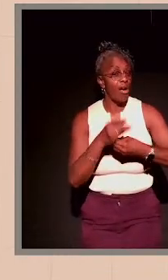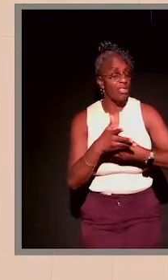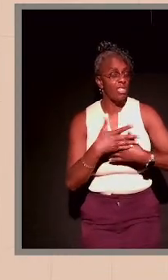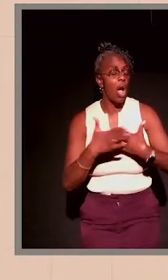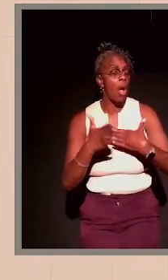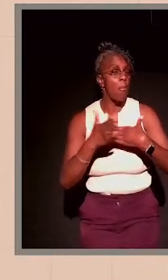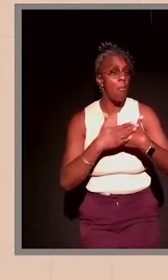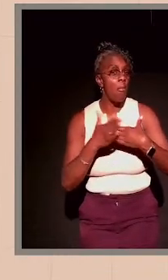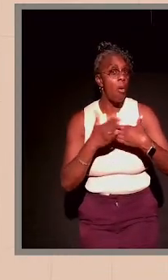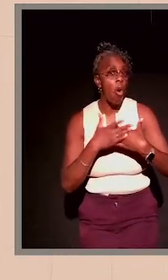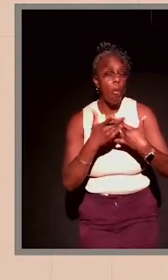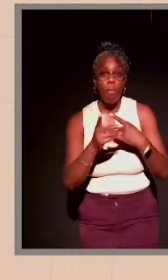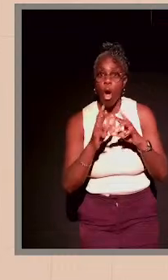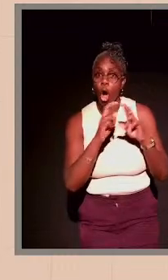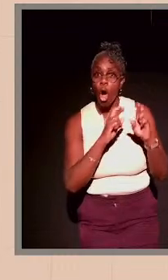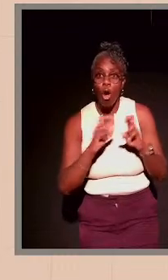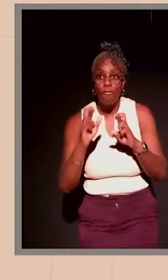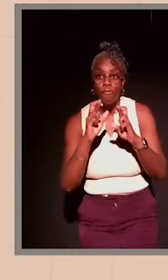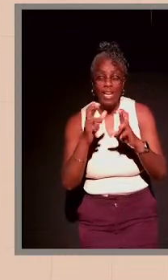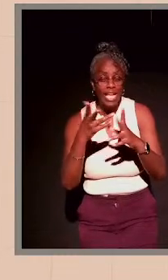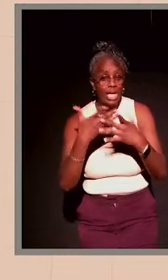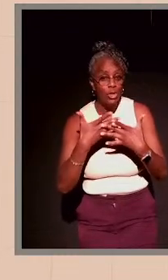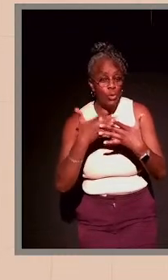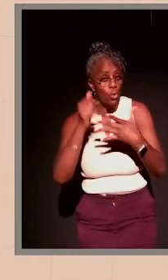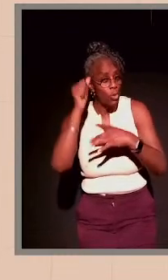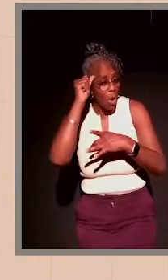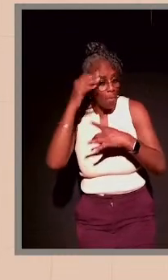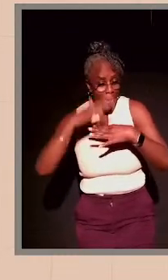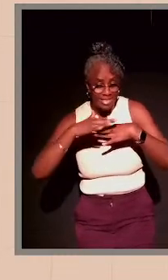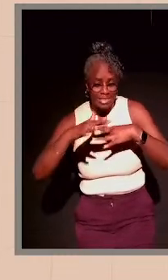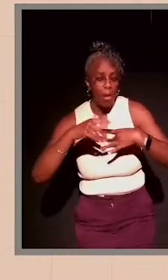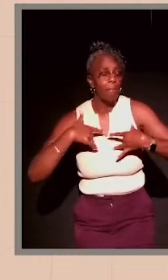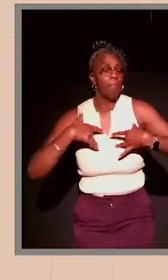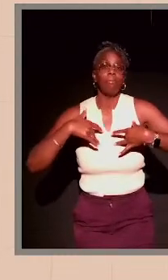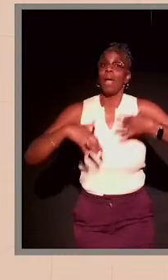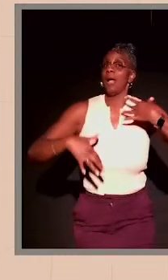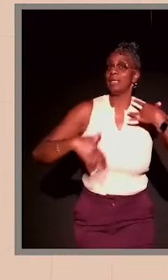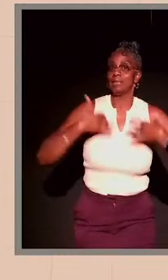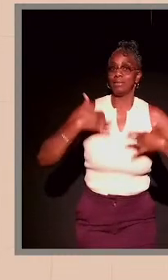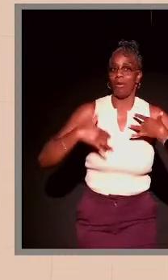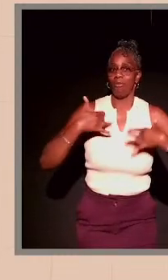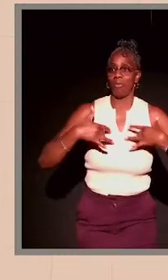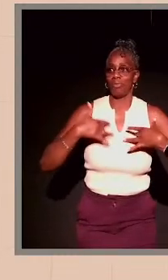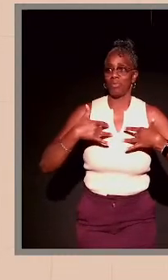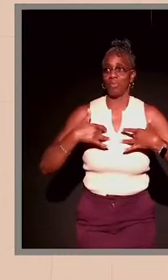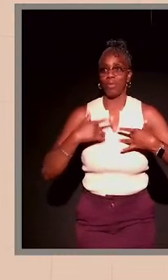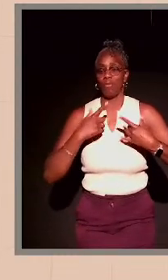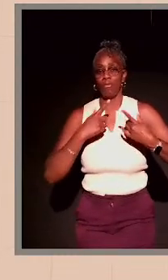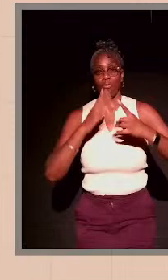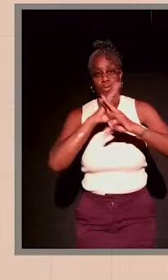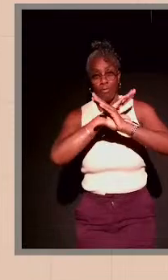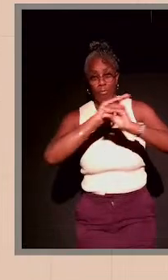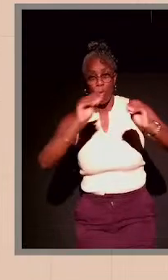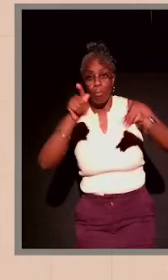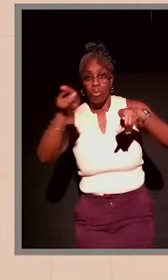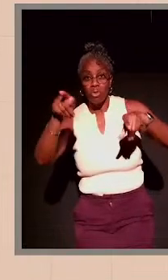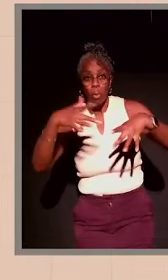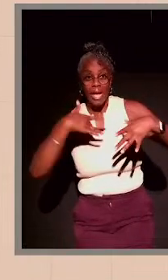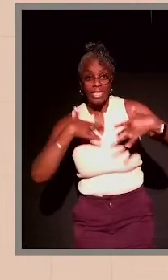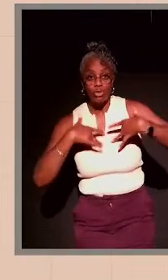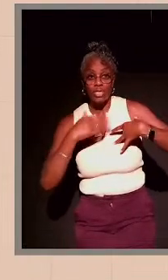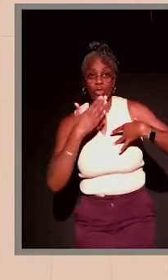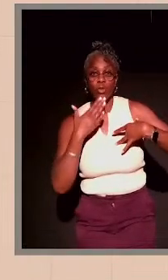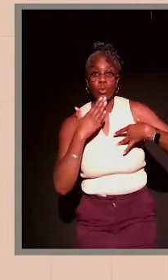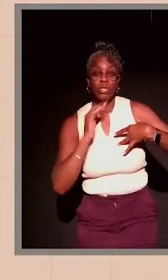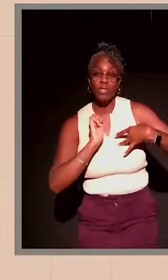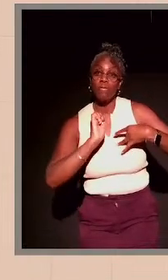you with an introduction to my synthesizer, and I'm very excited to connect with people who might be interested in using it for their own